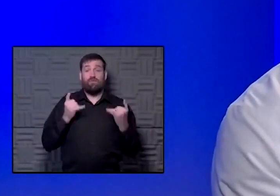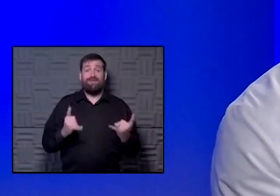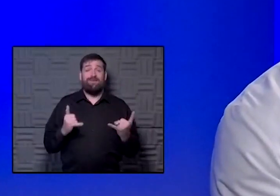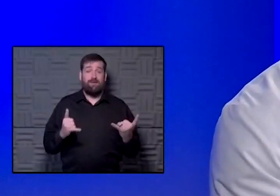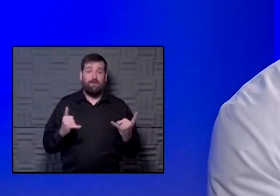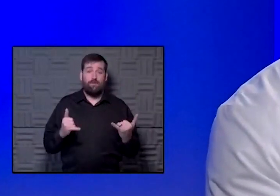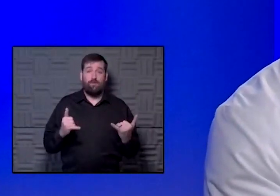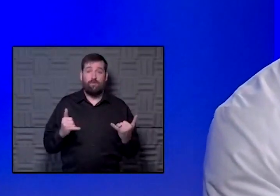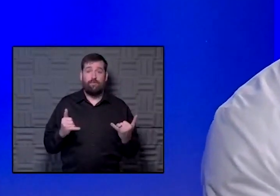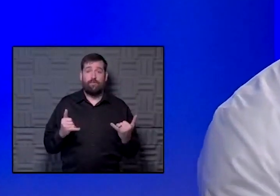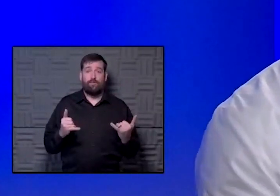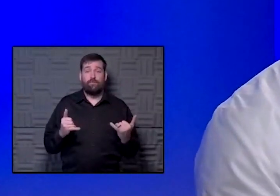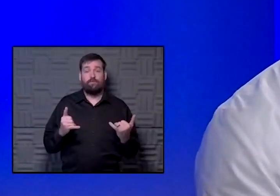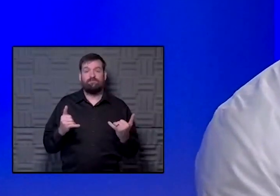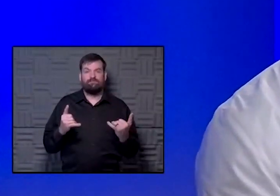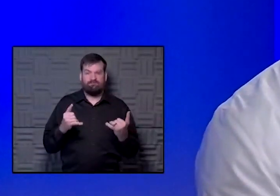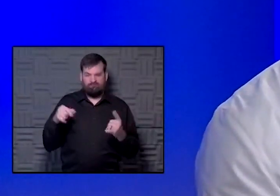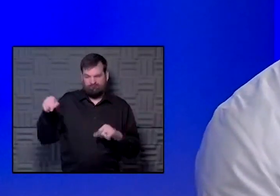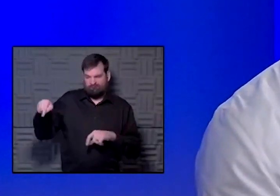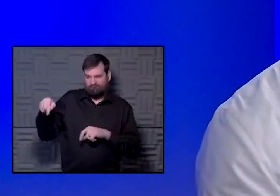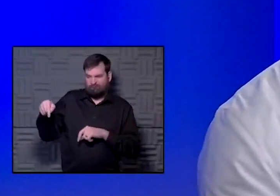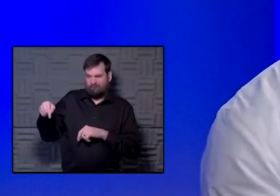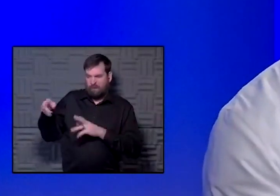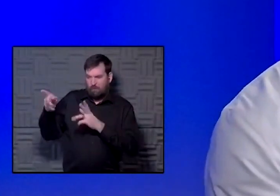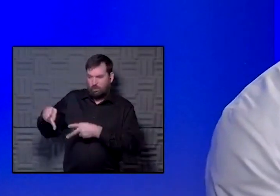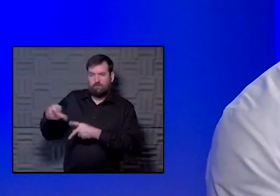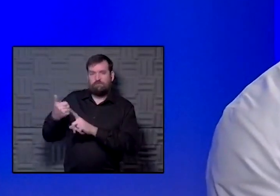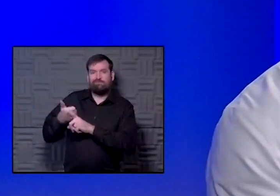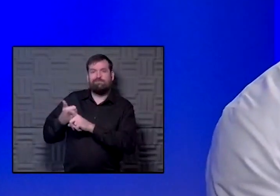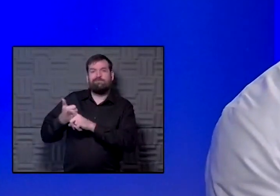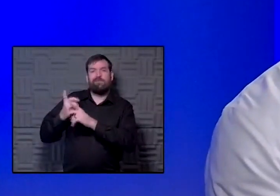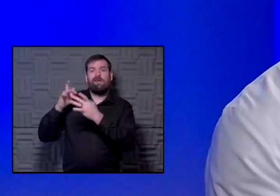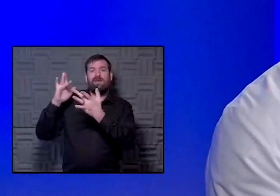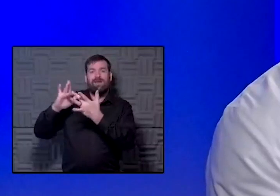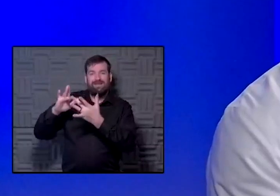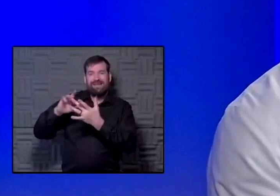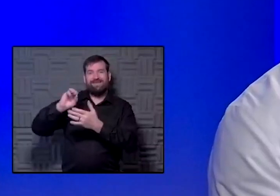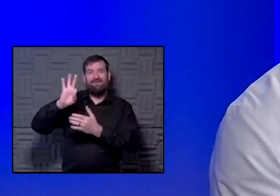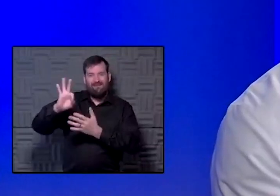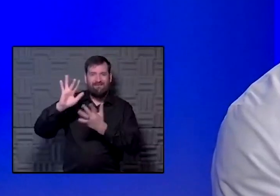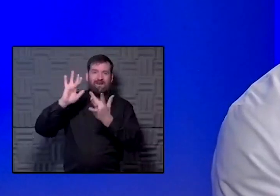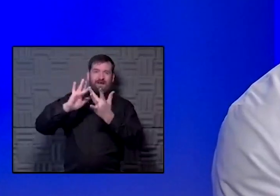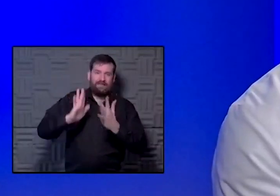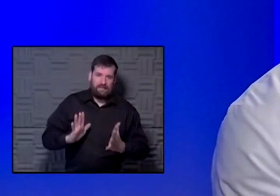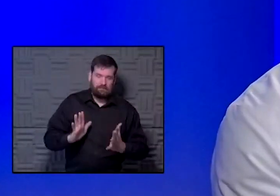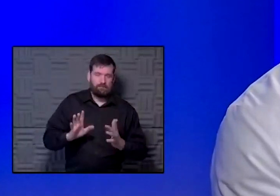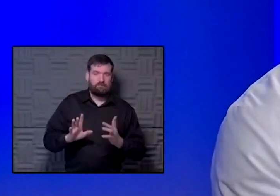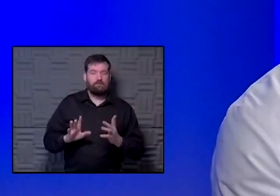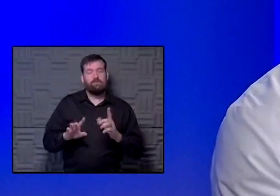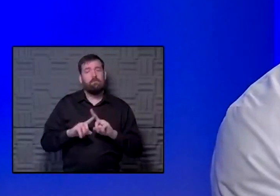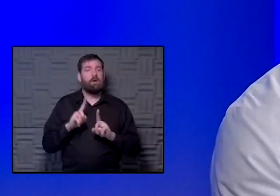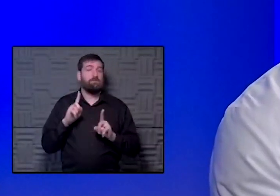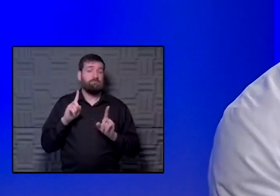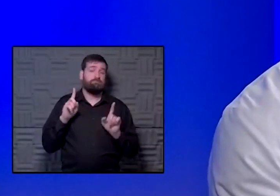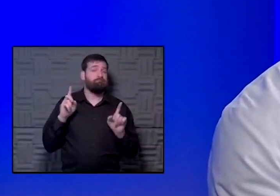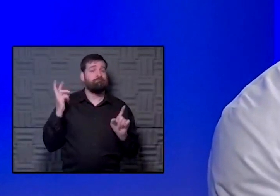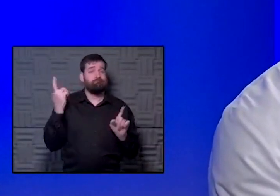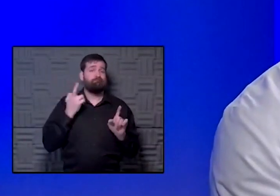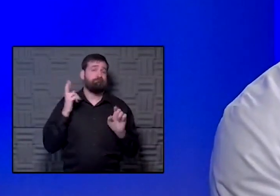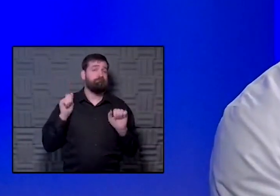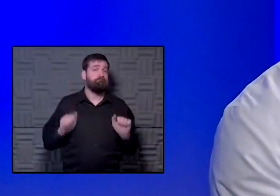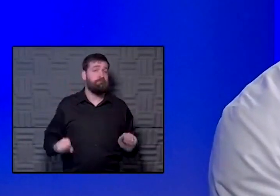now, person C would just be a contact of a contact, but I think there is a reasonable risk